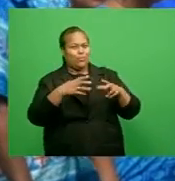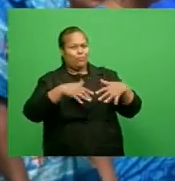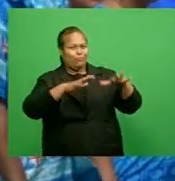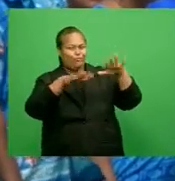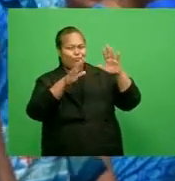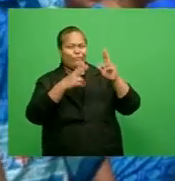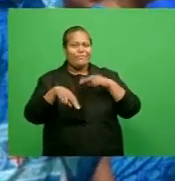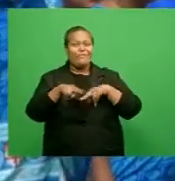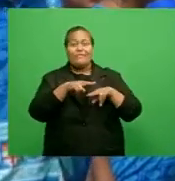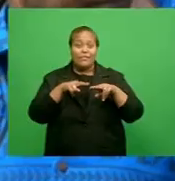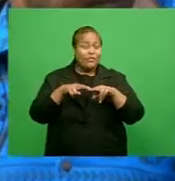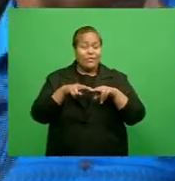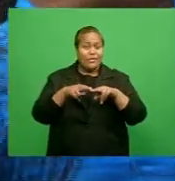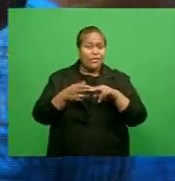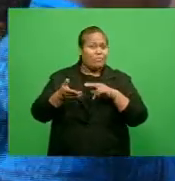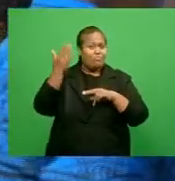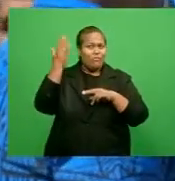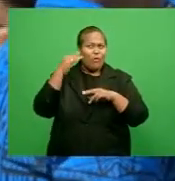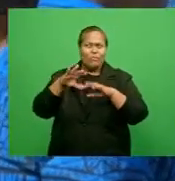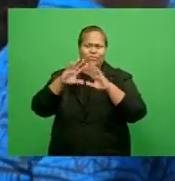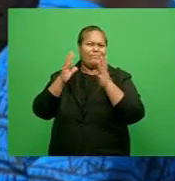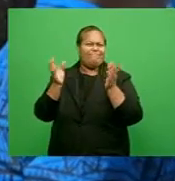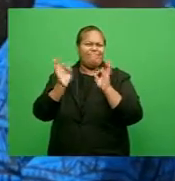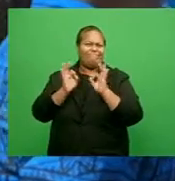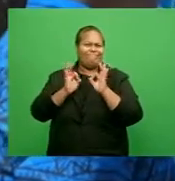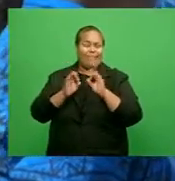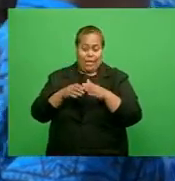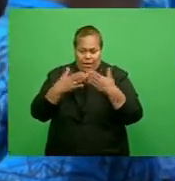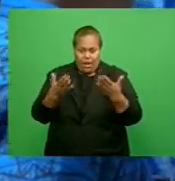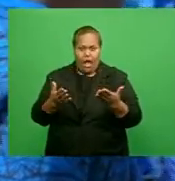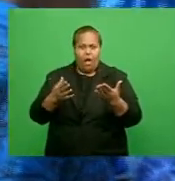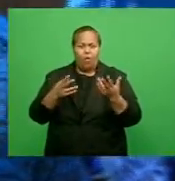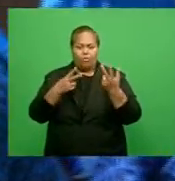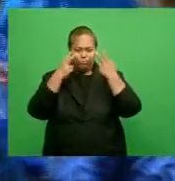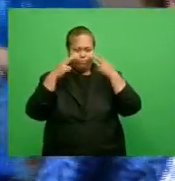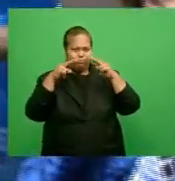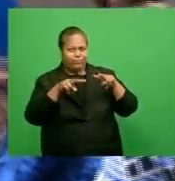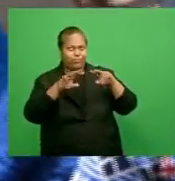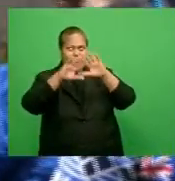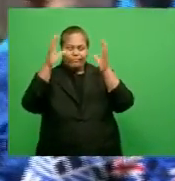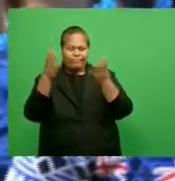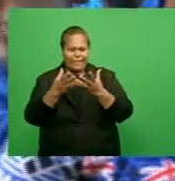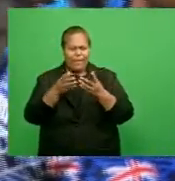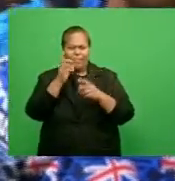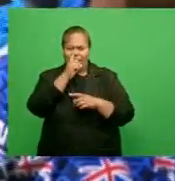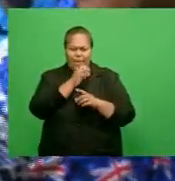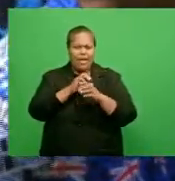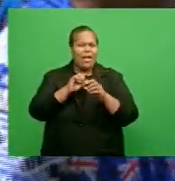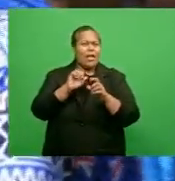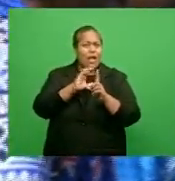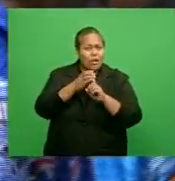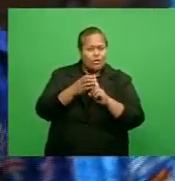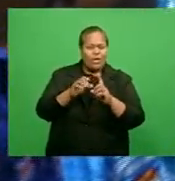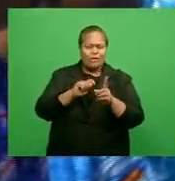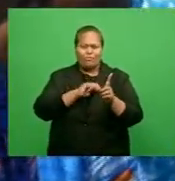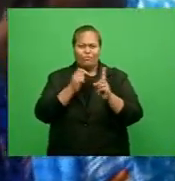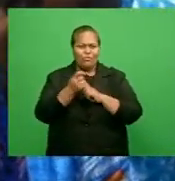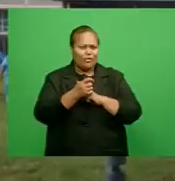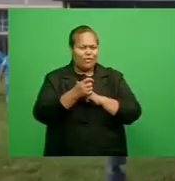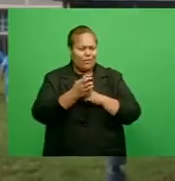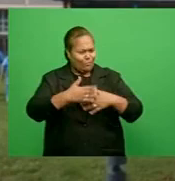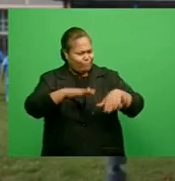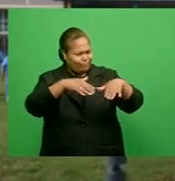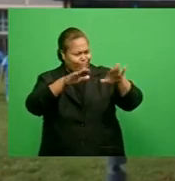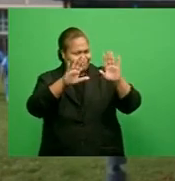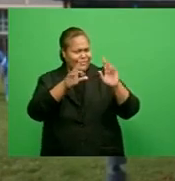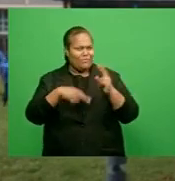before have so many eyes around the world been on our peoples, our cultures, and our traditions. And when we are